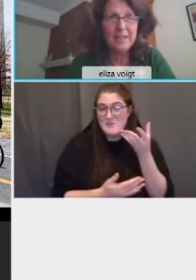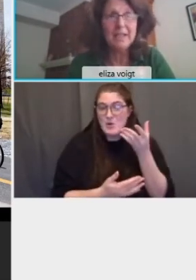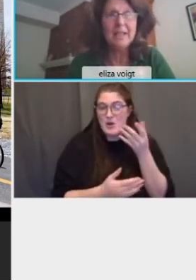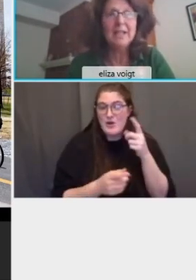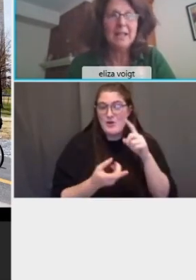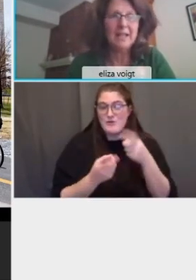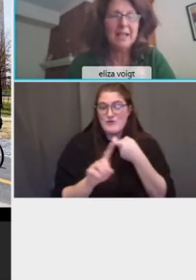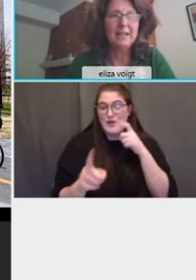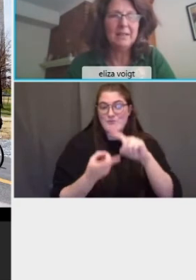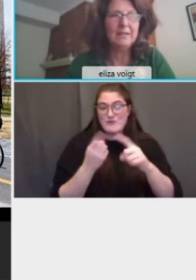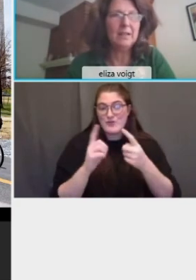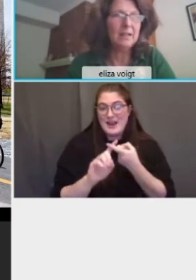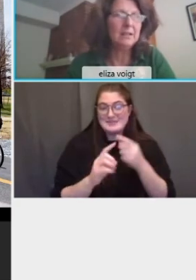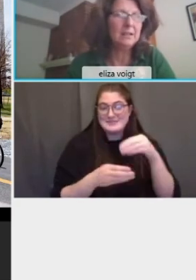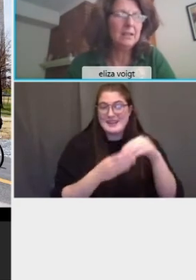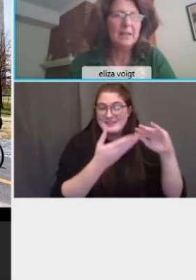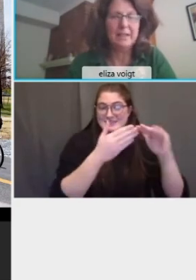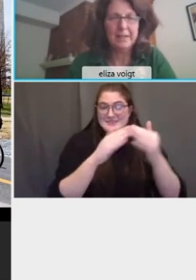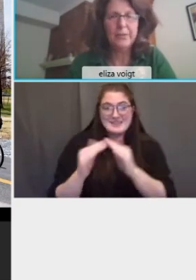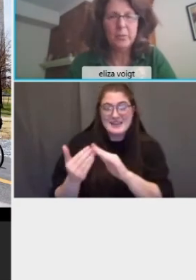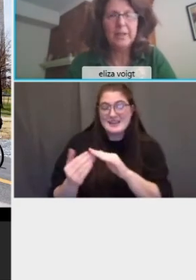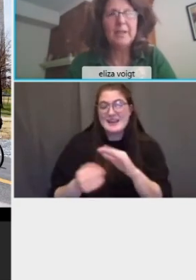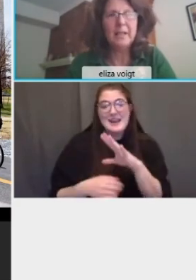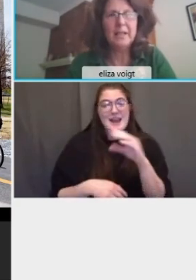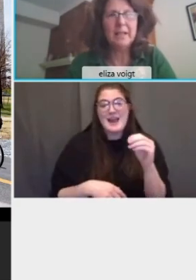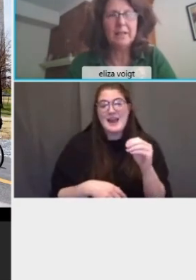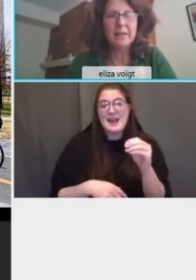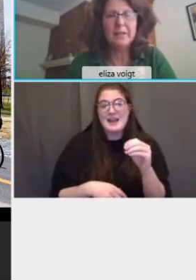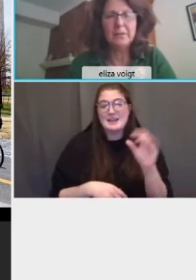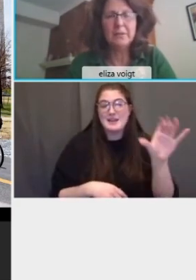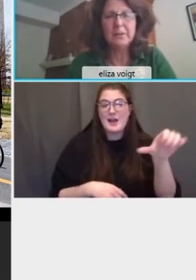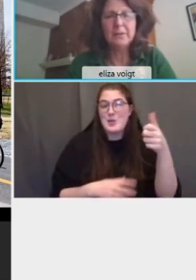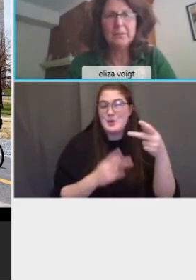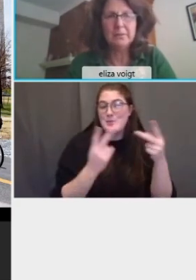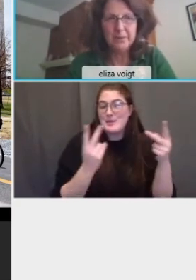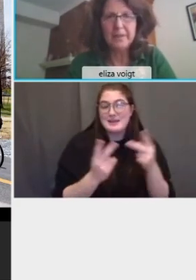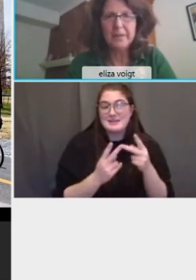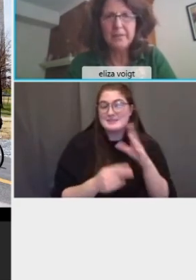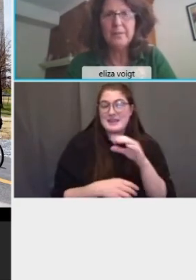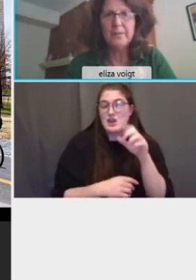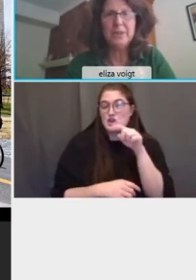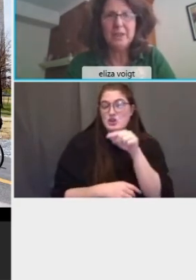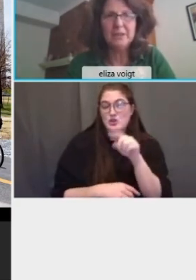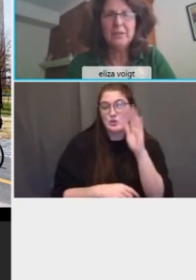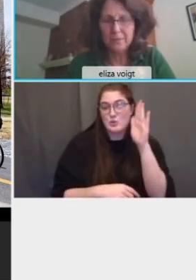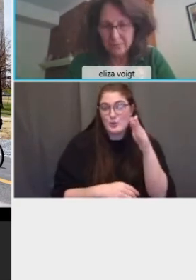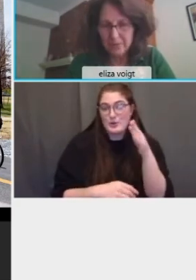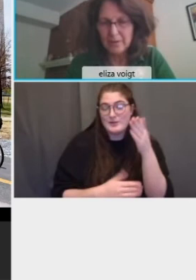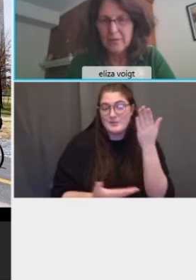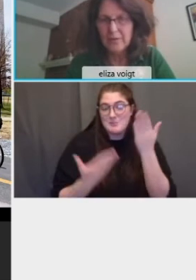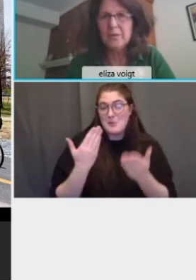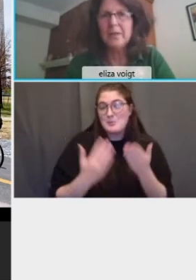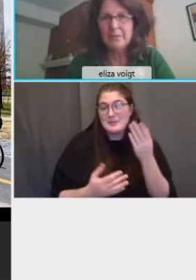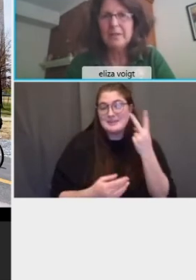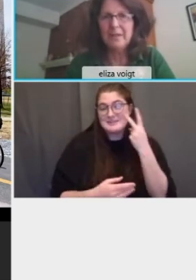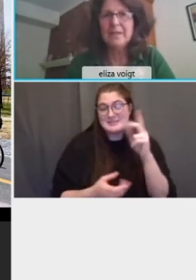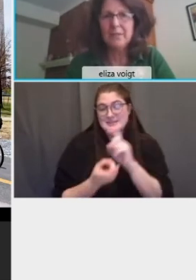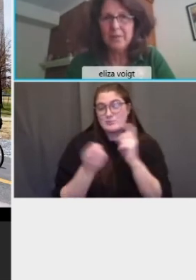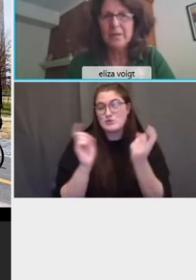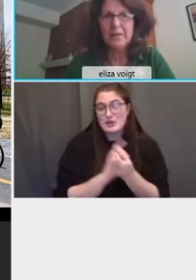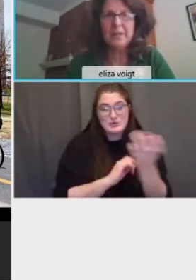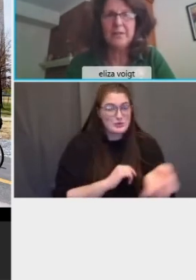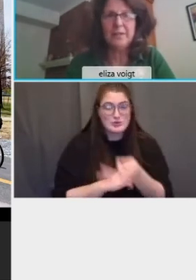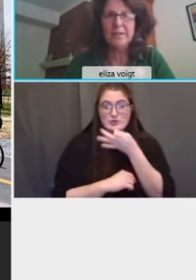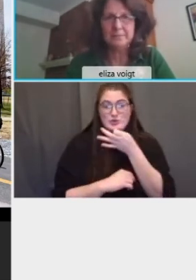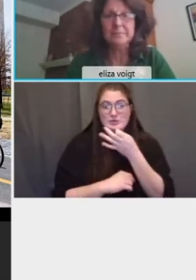in the city and elsewhere, and you'll most likely see some changes very soon, and we take